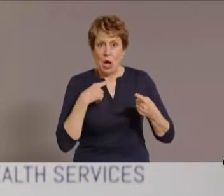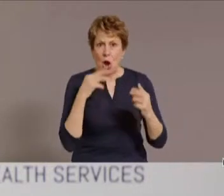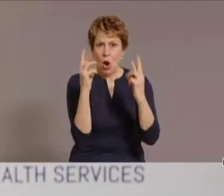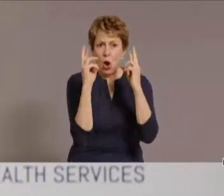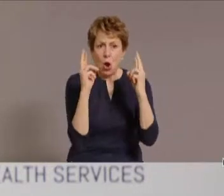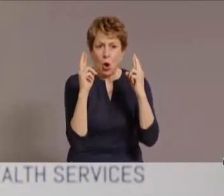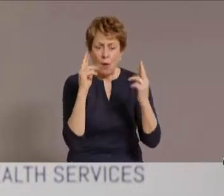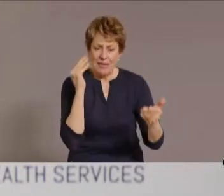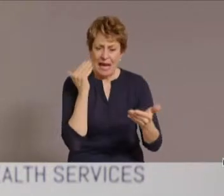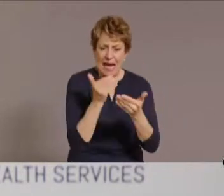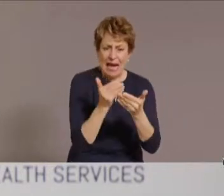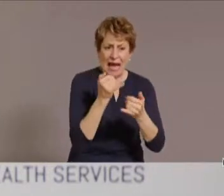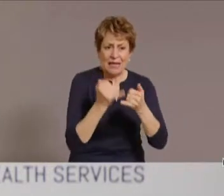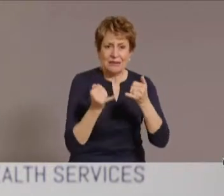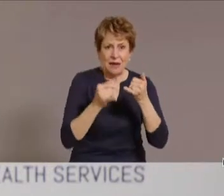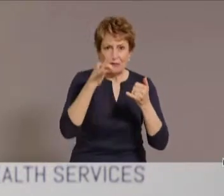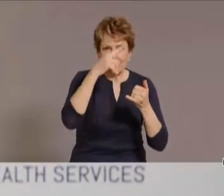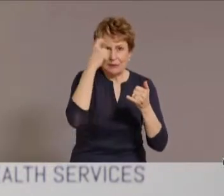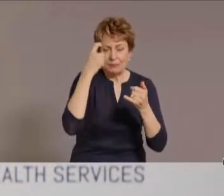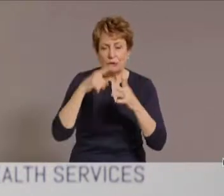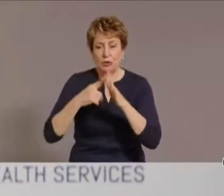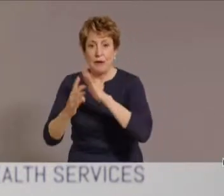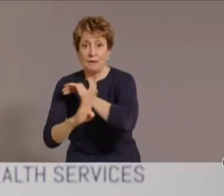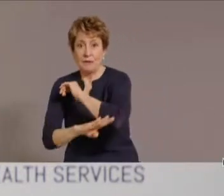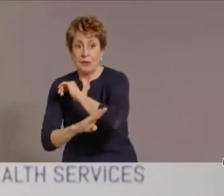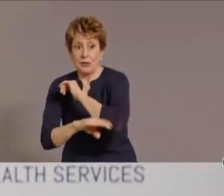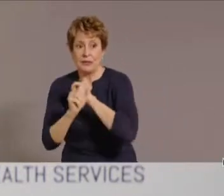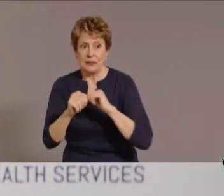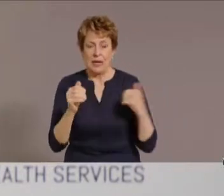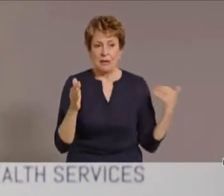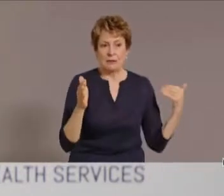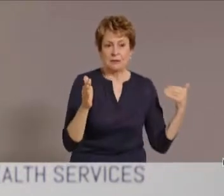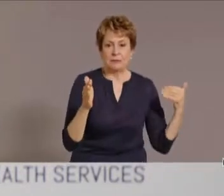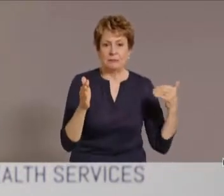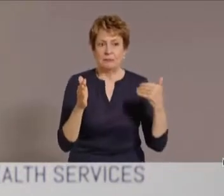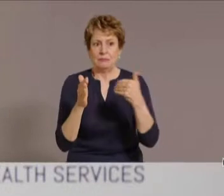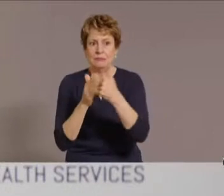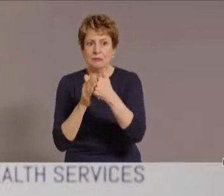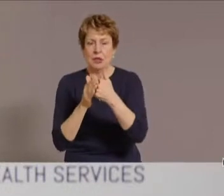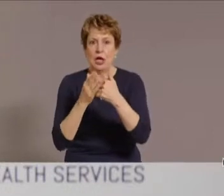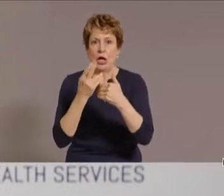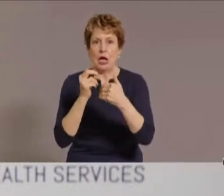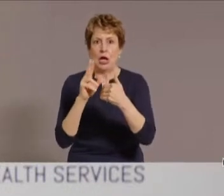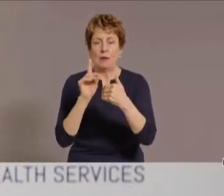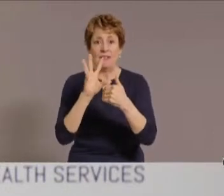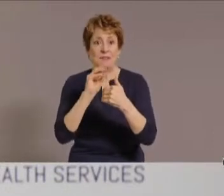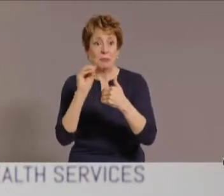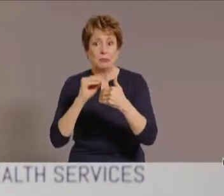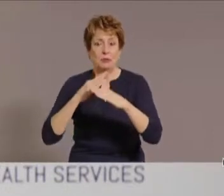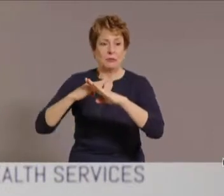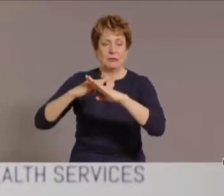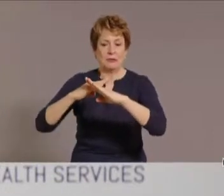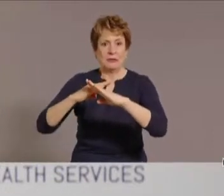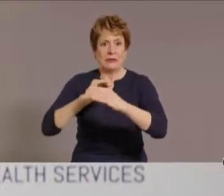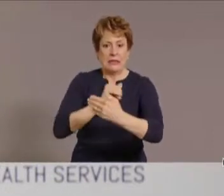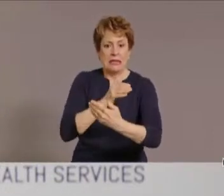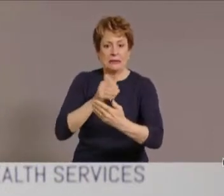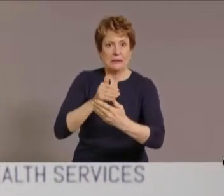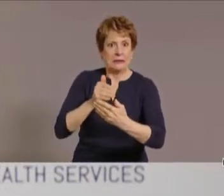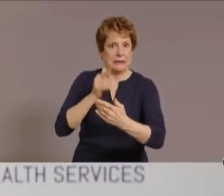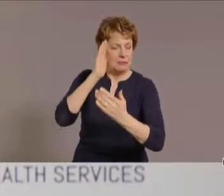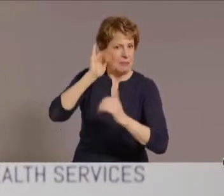Our Native partners, and this just isn't in COVID-19, but our Native partners do a very, very good job of having